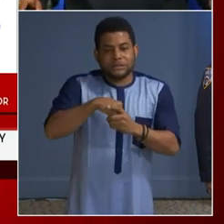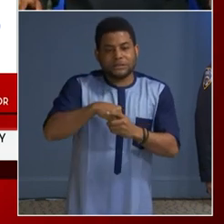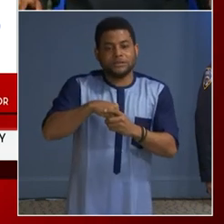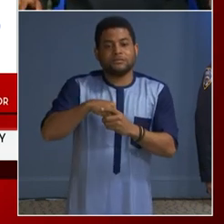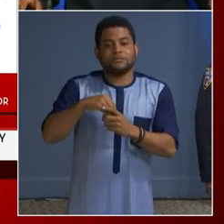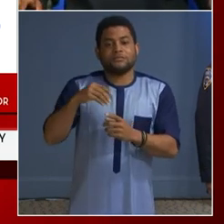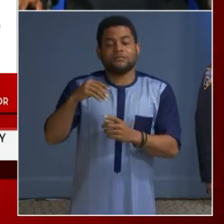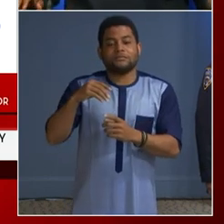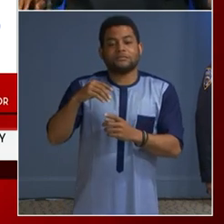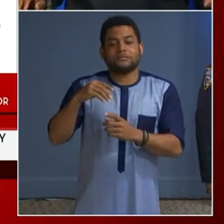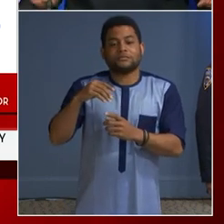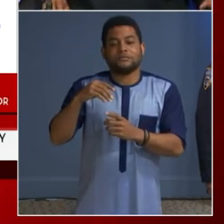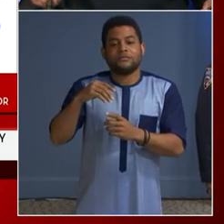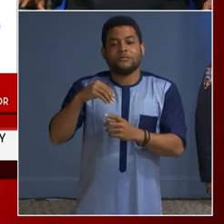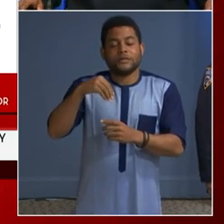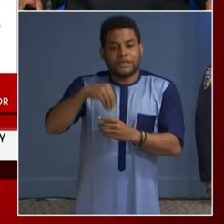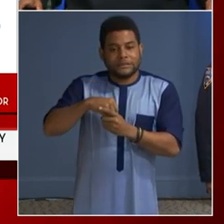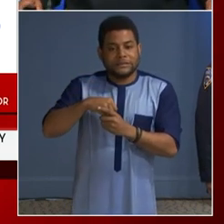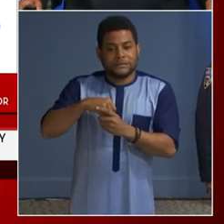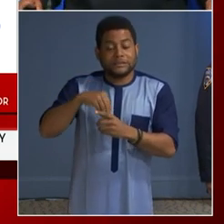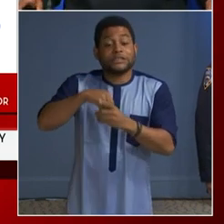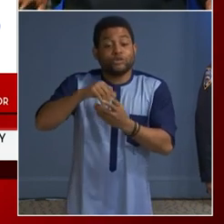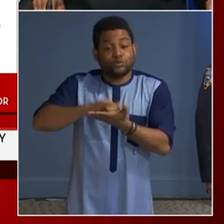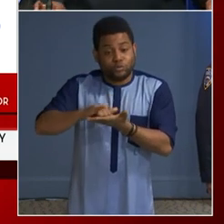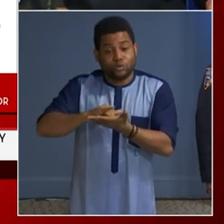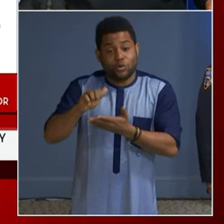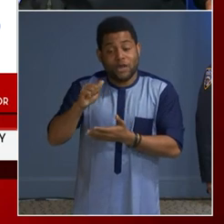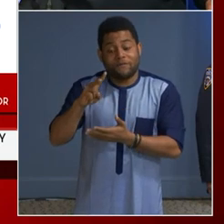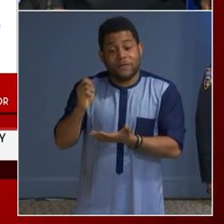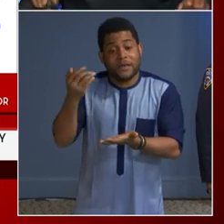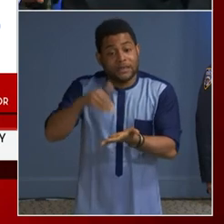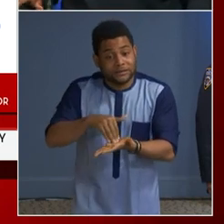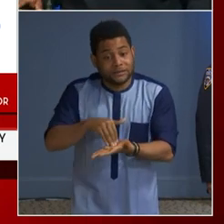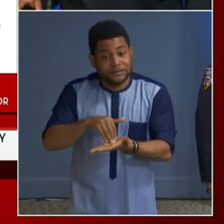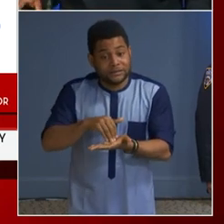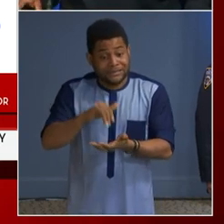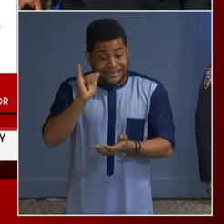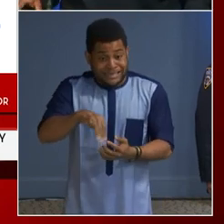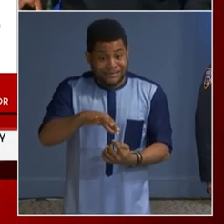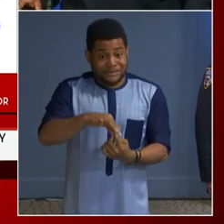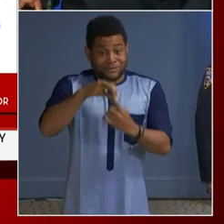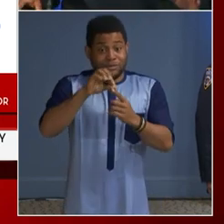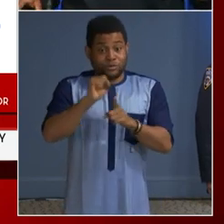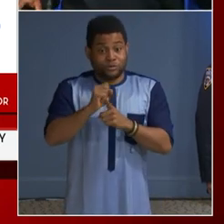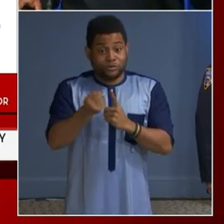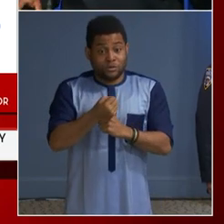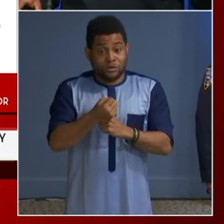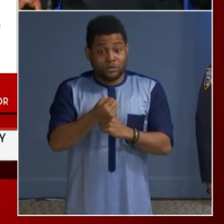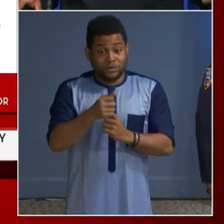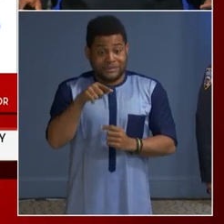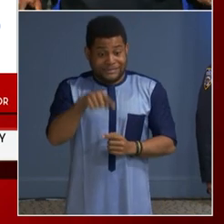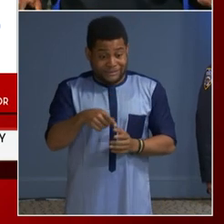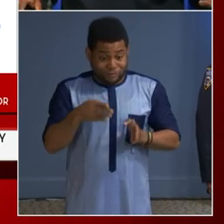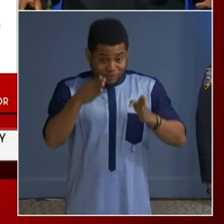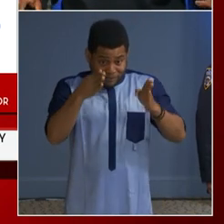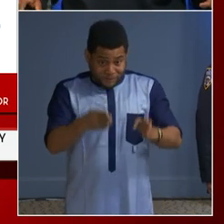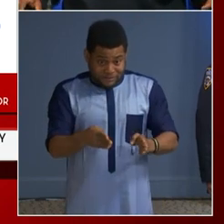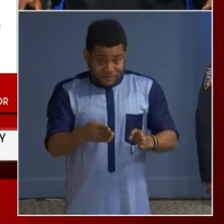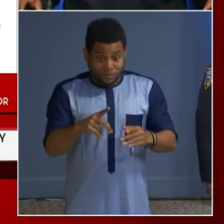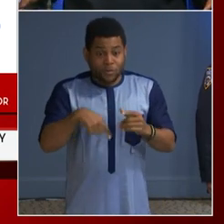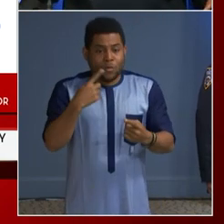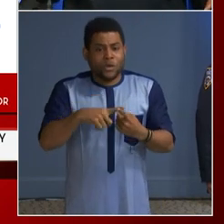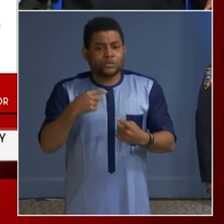of New York Avenue. In that particular case, that individual, when we initially reported on